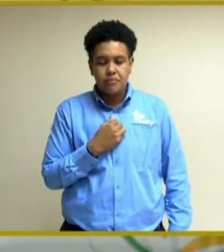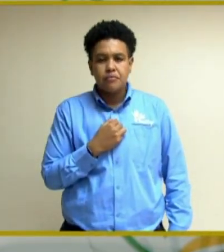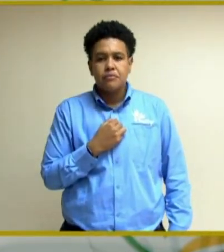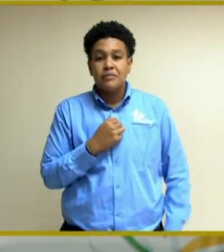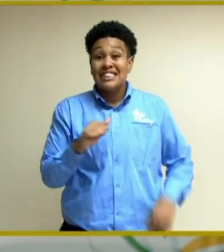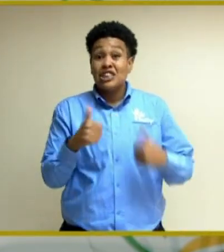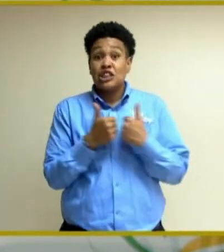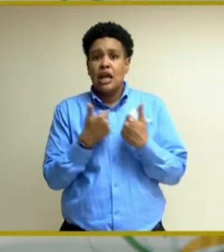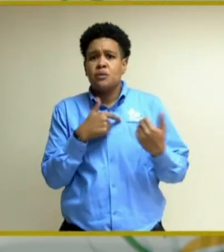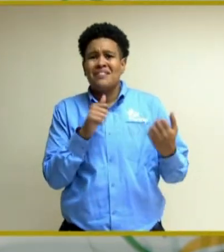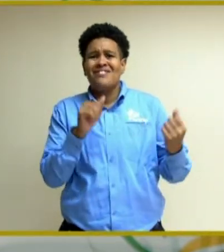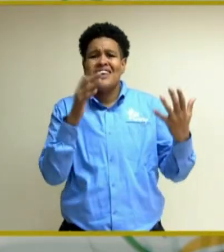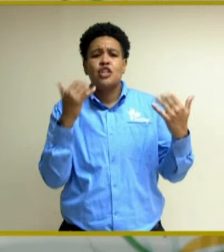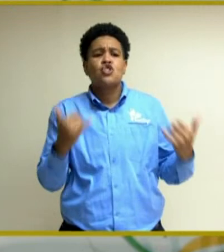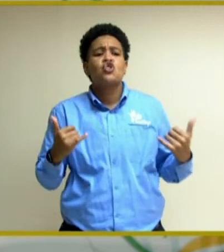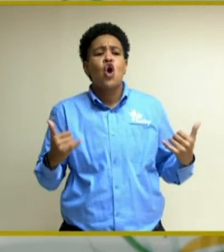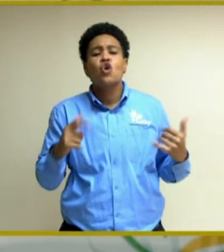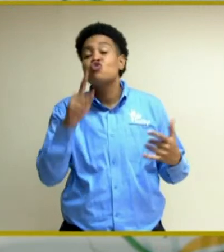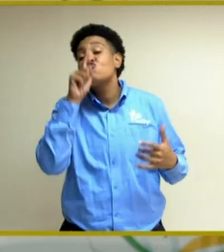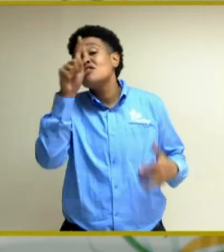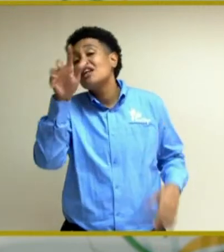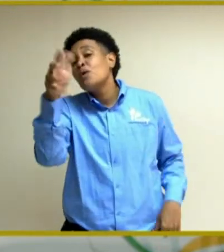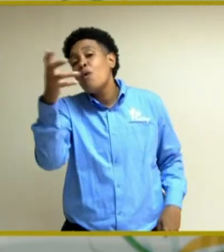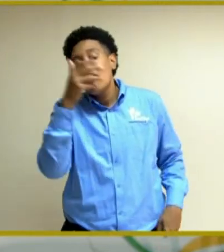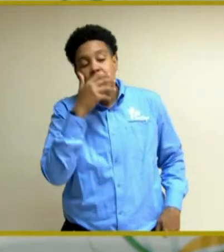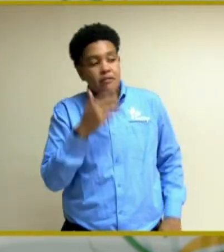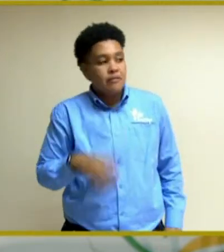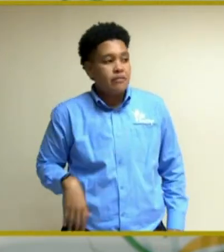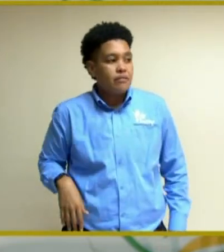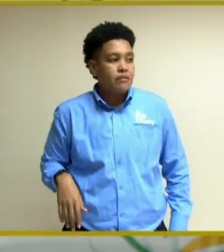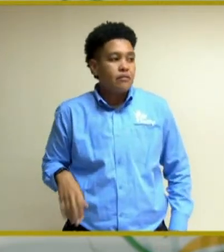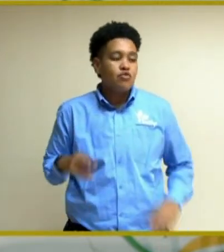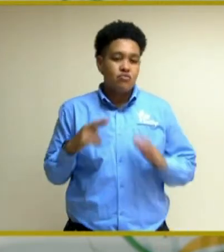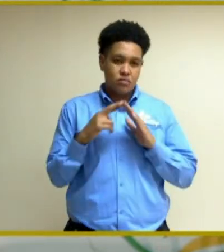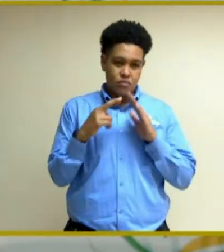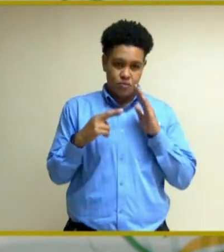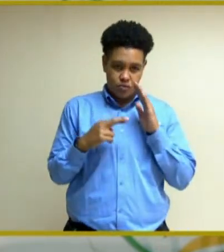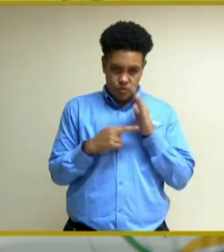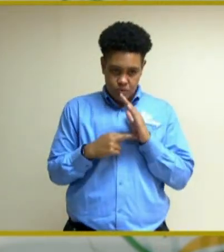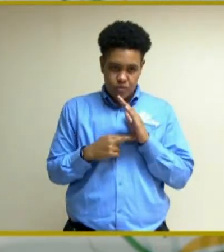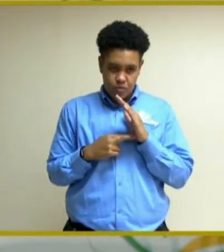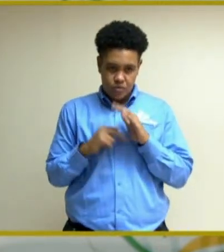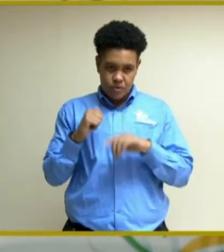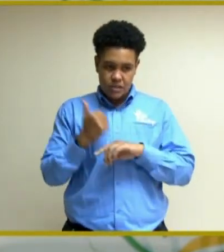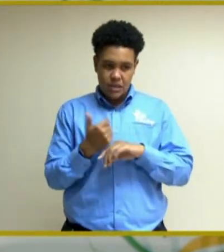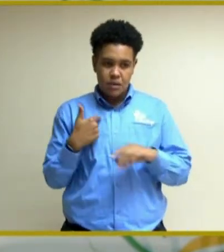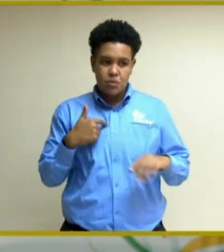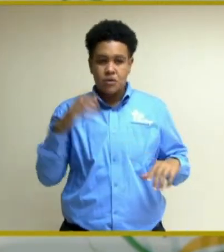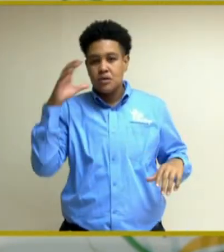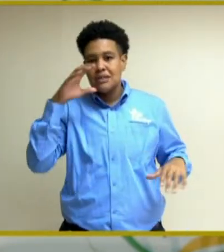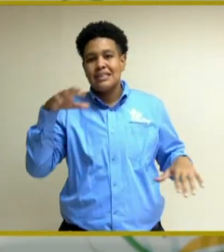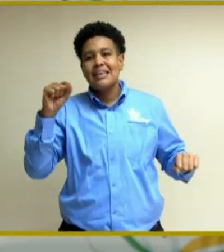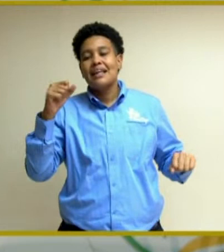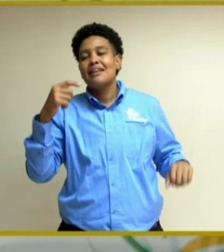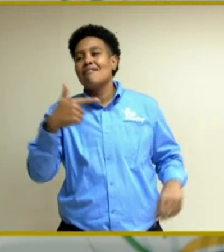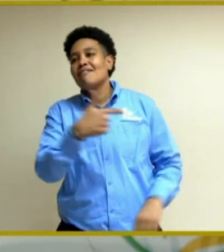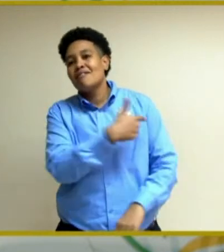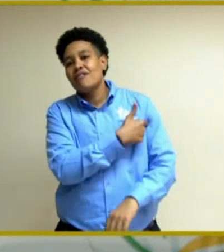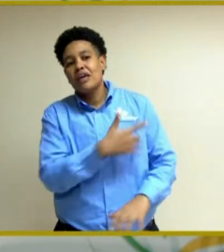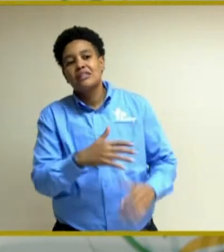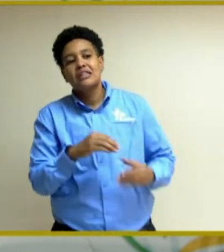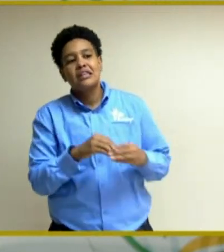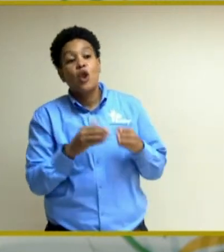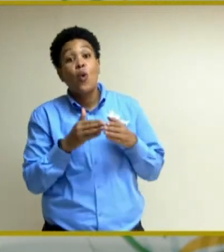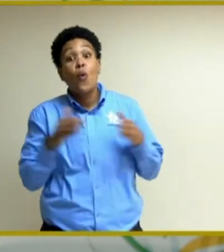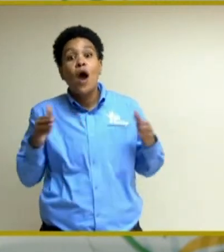challenge that we face right now is really about the protocols as we seek to get the vaccine in the